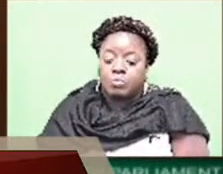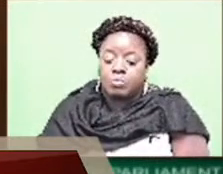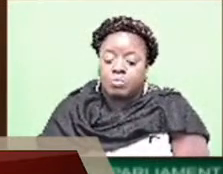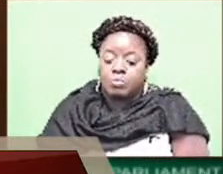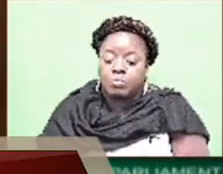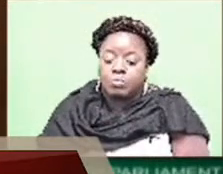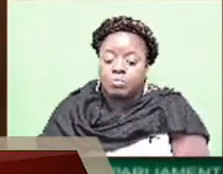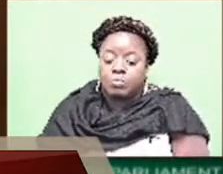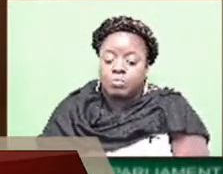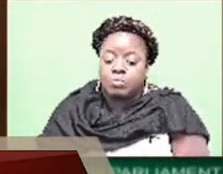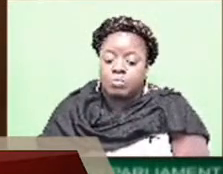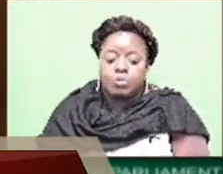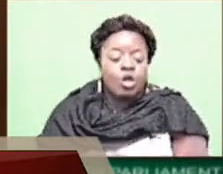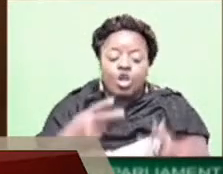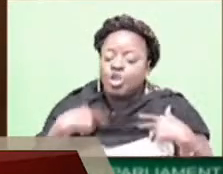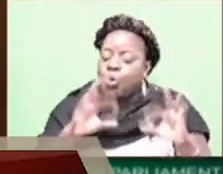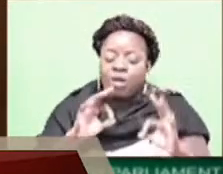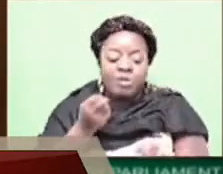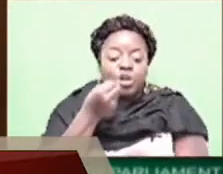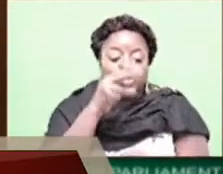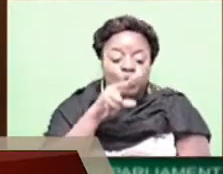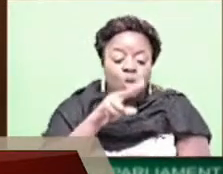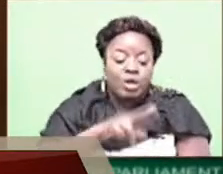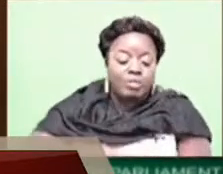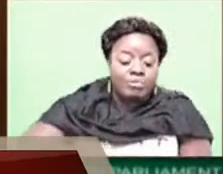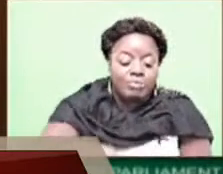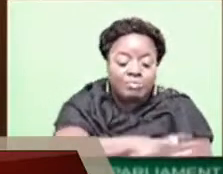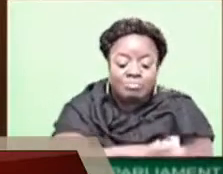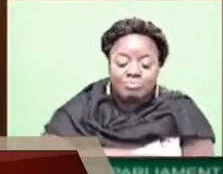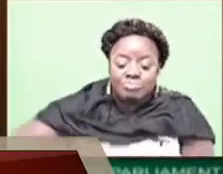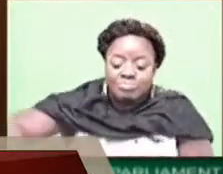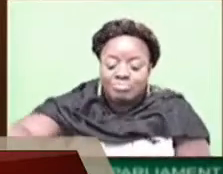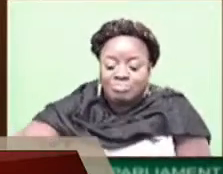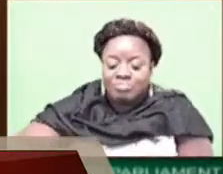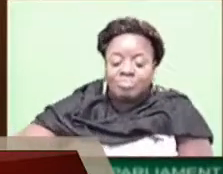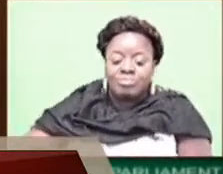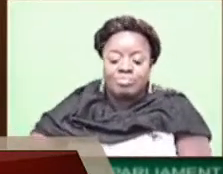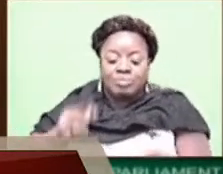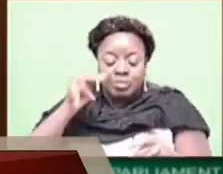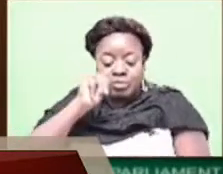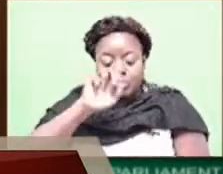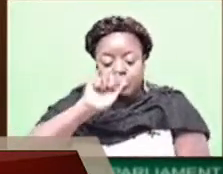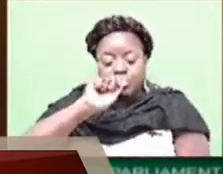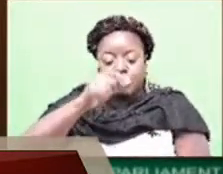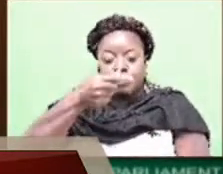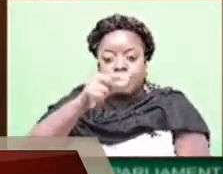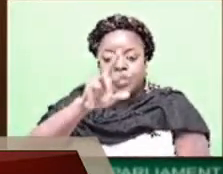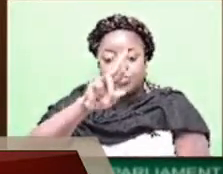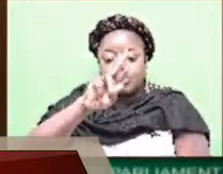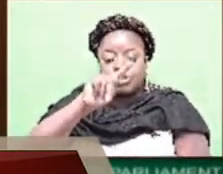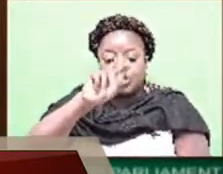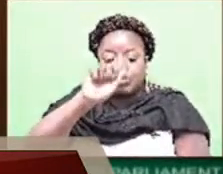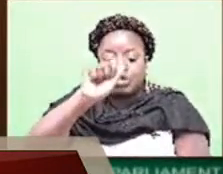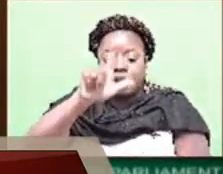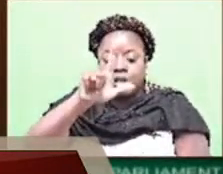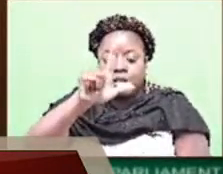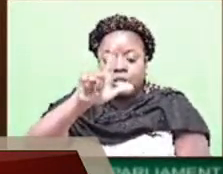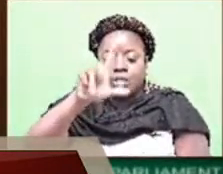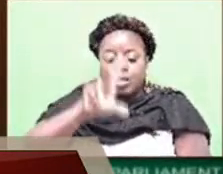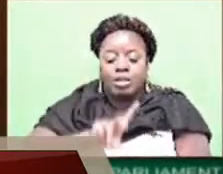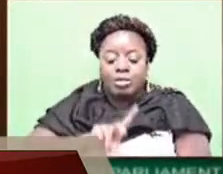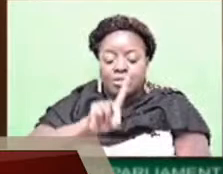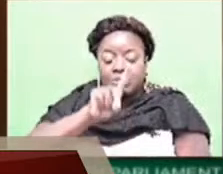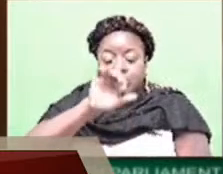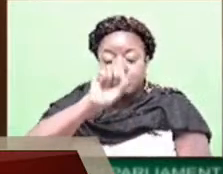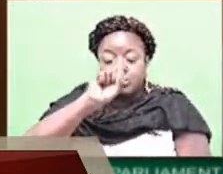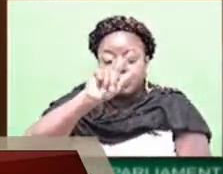12 magisterial districts. We now have 3 magisterial districts. Port of Spain, North, all of